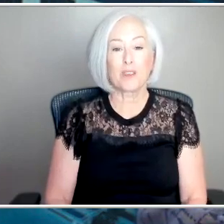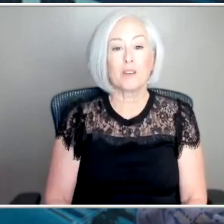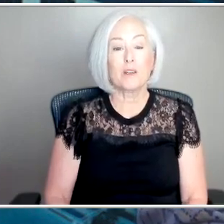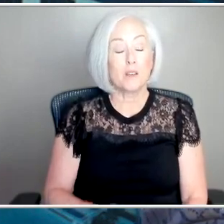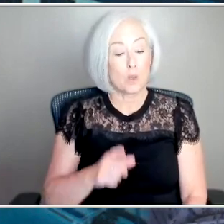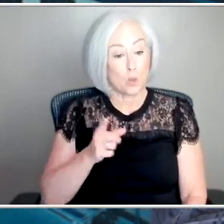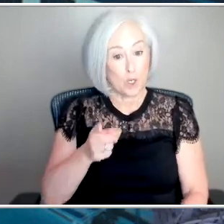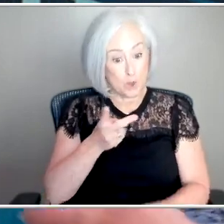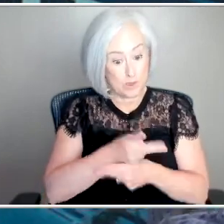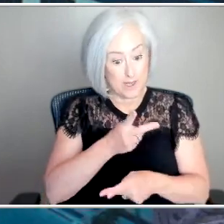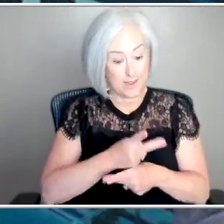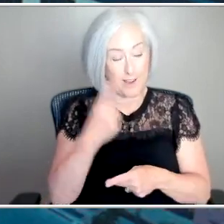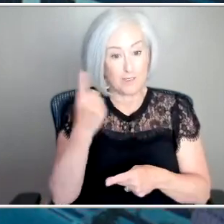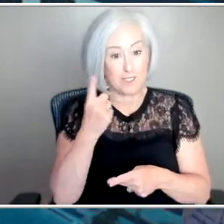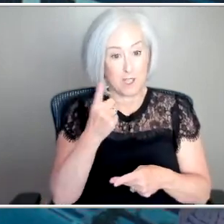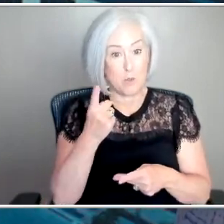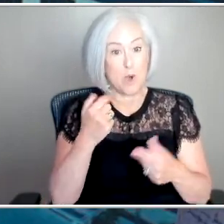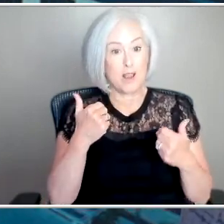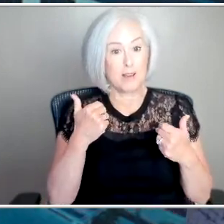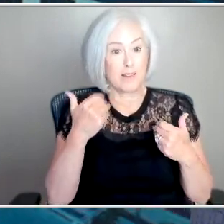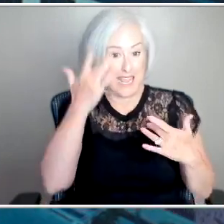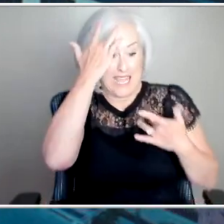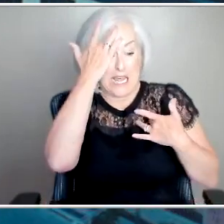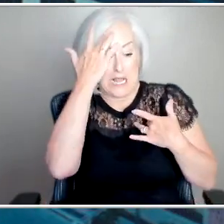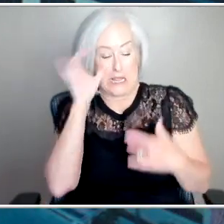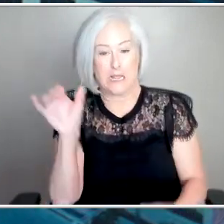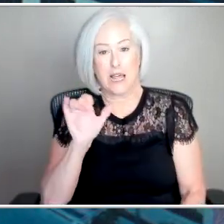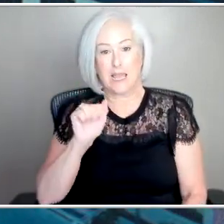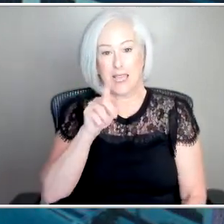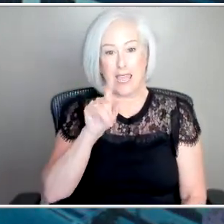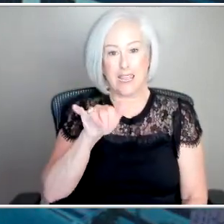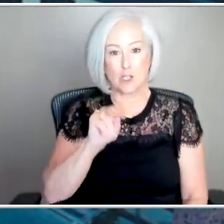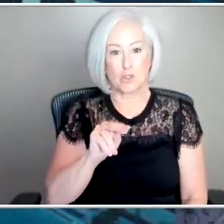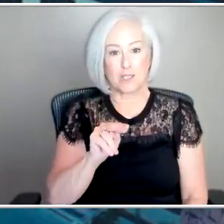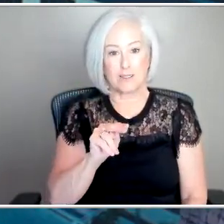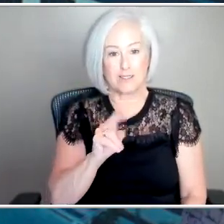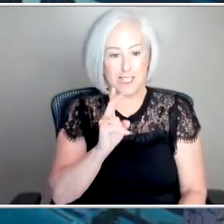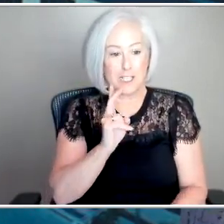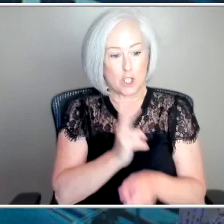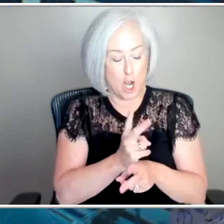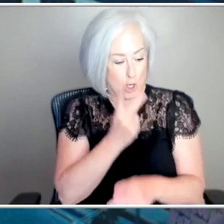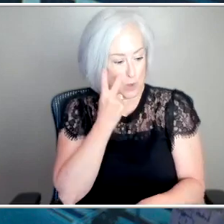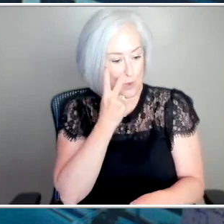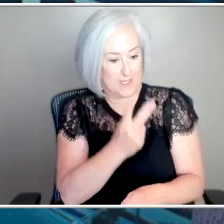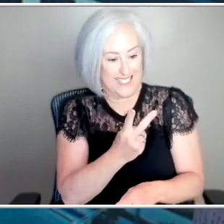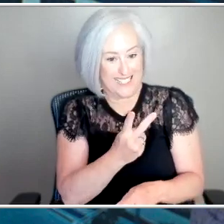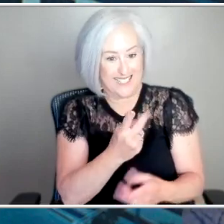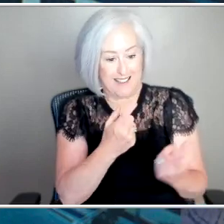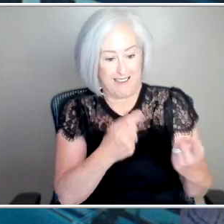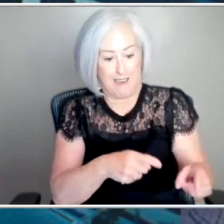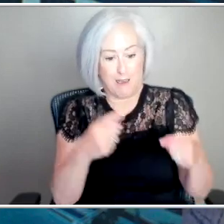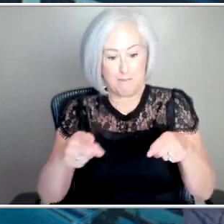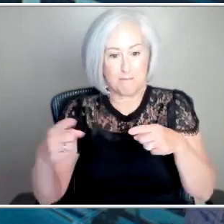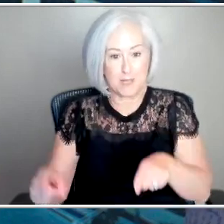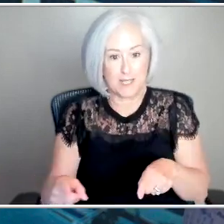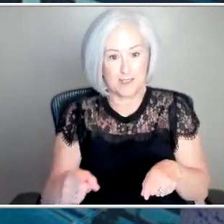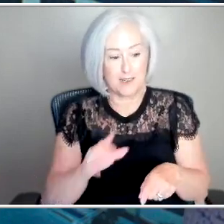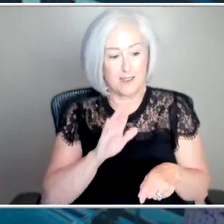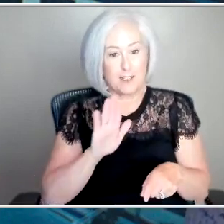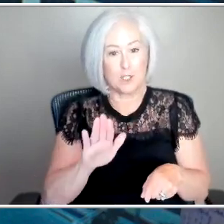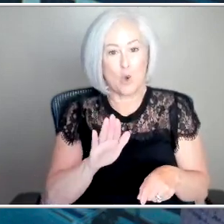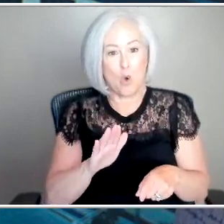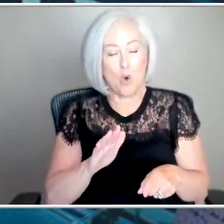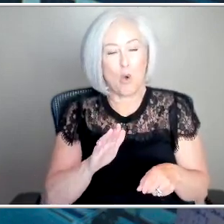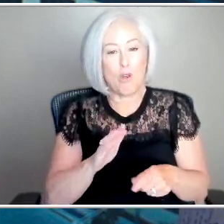of someone who is ill like Adrian, it's hard to watch. That is your loved one, and it's hard to watch them suffer